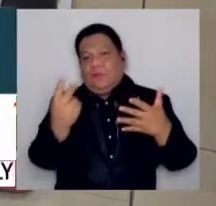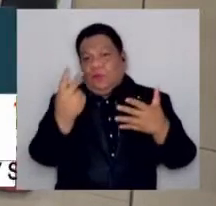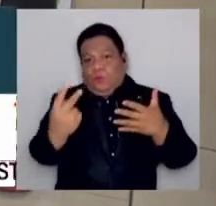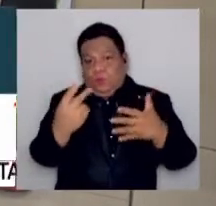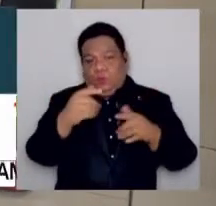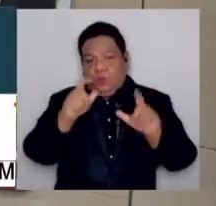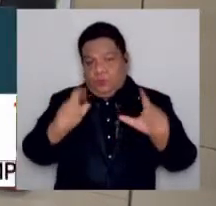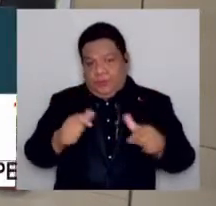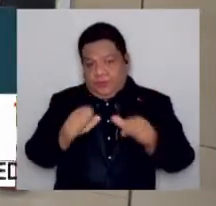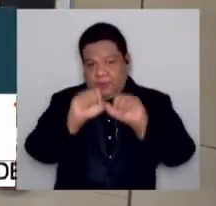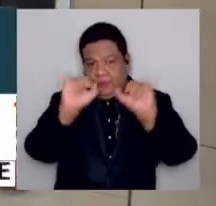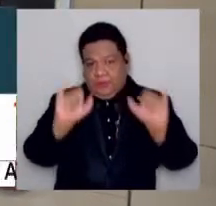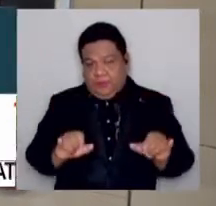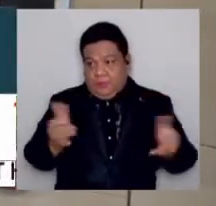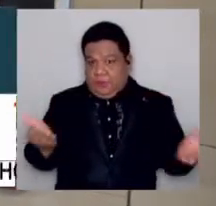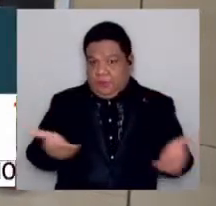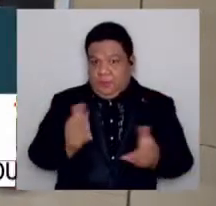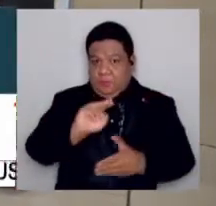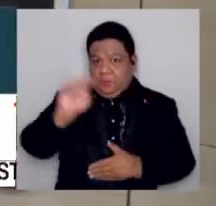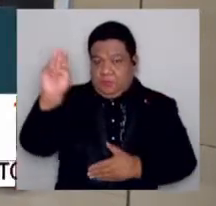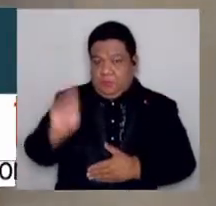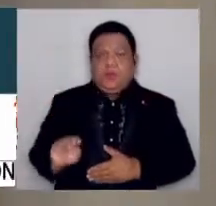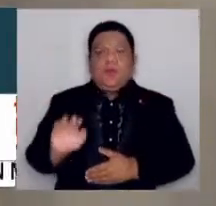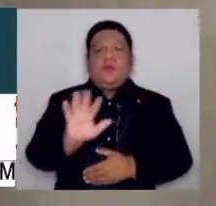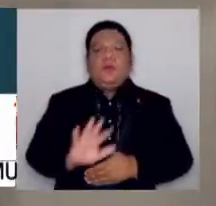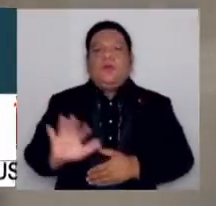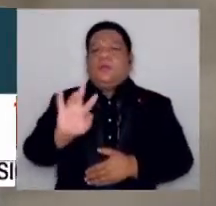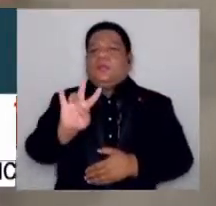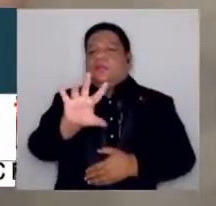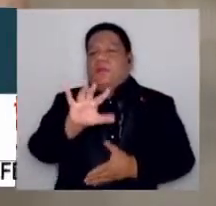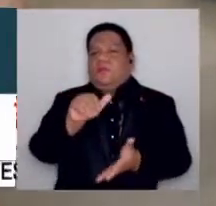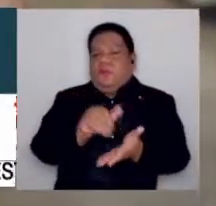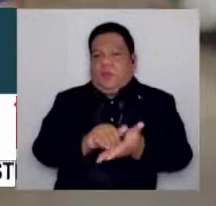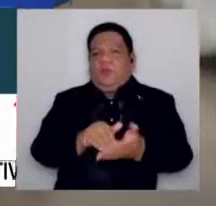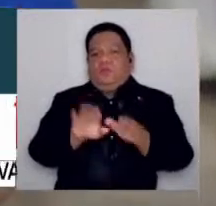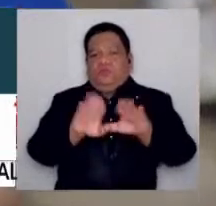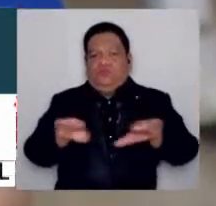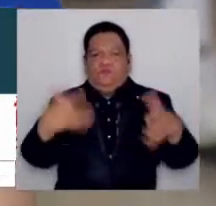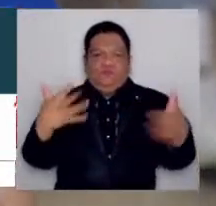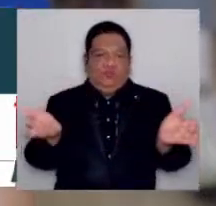of Manila, more than 75,000 children have already registered for their